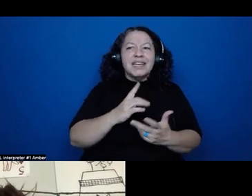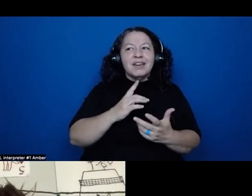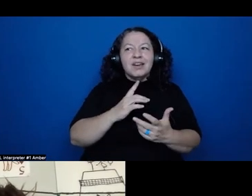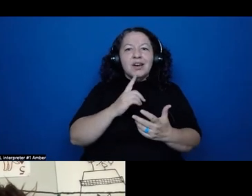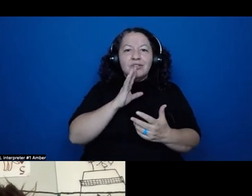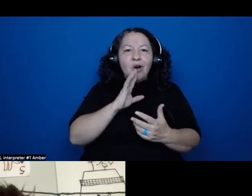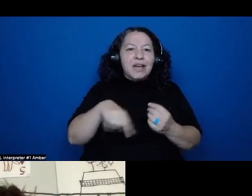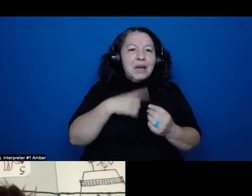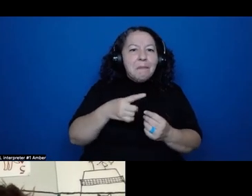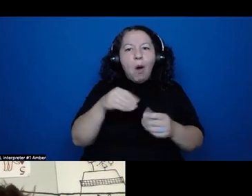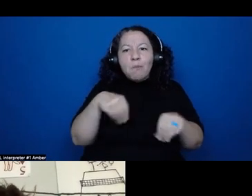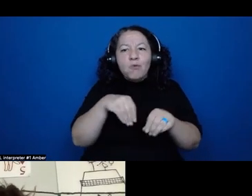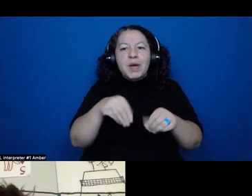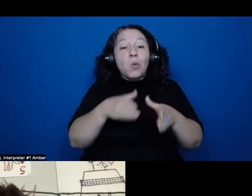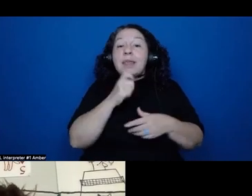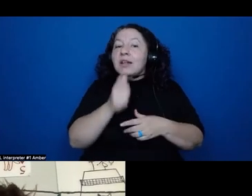that you think about movement. And so I think